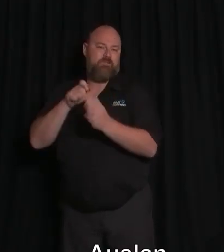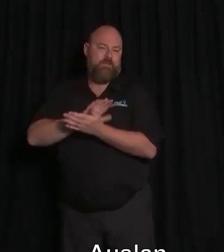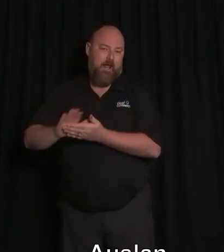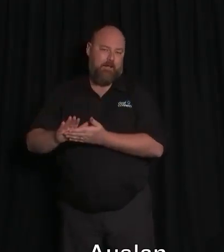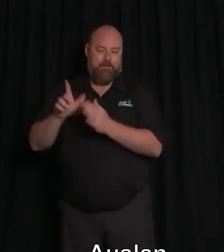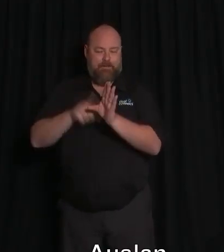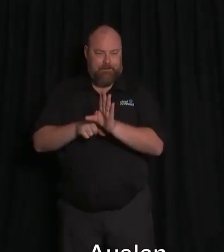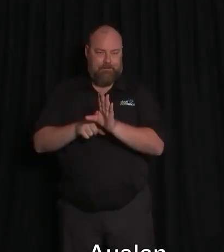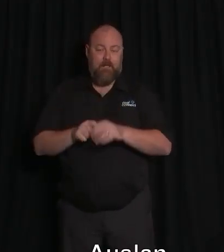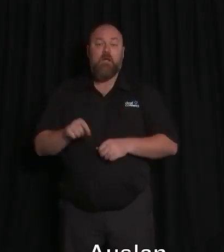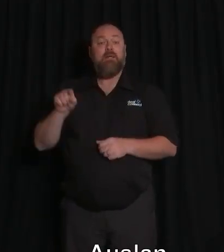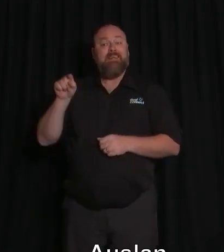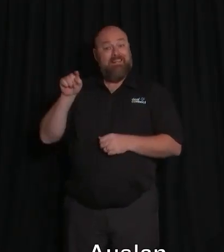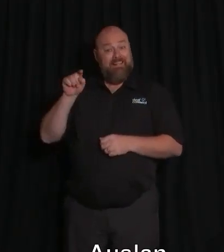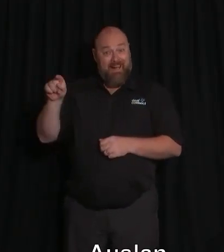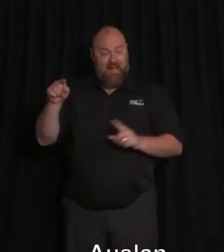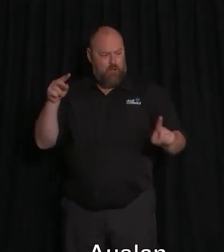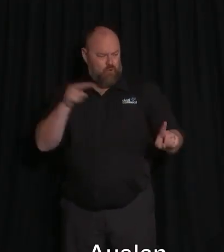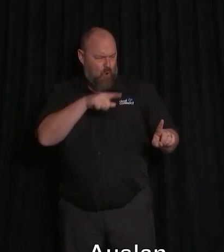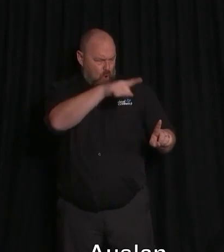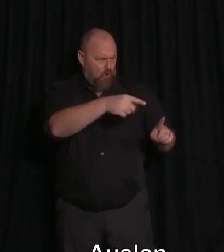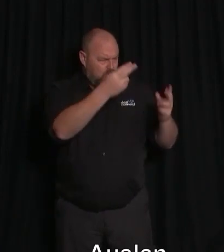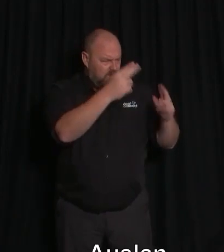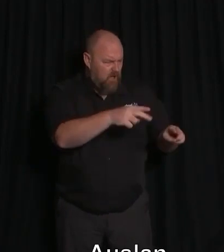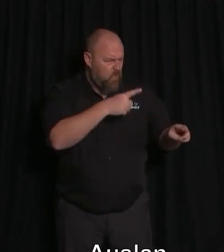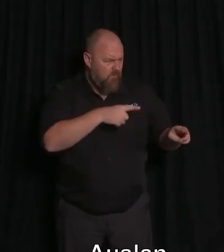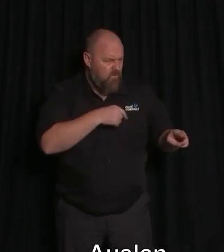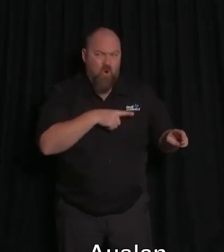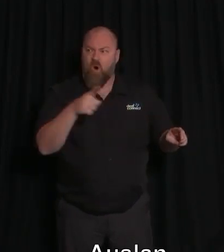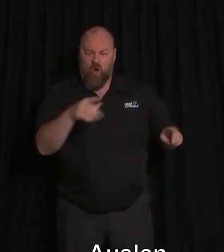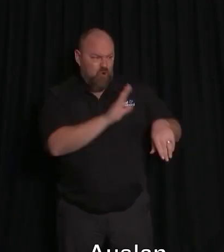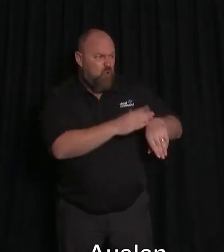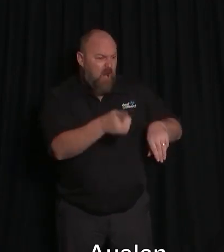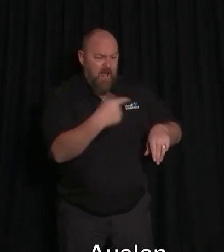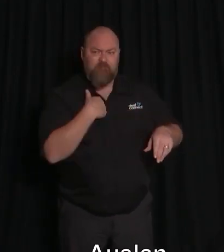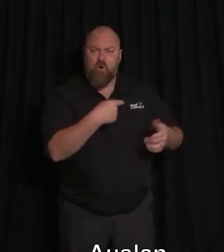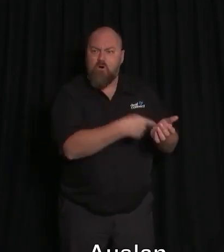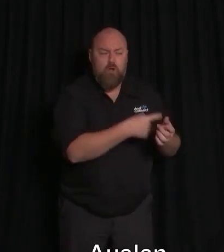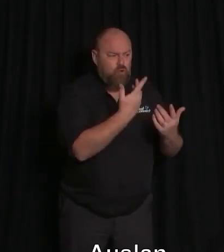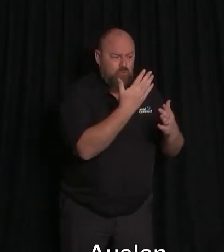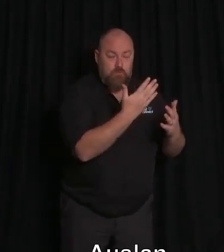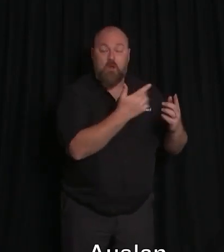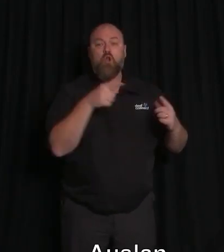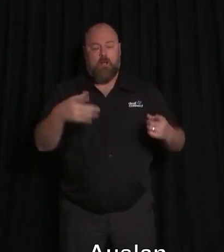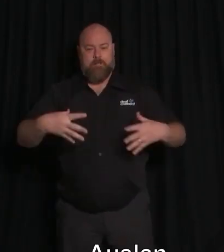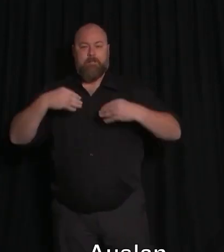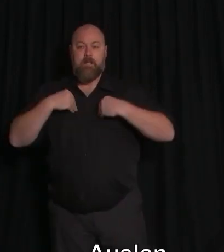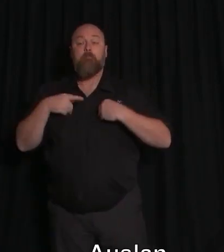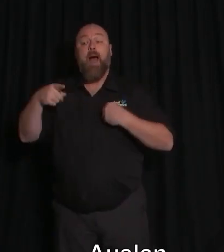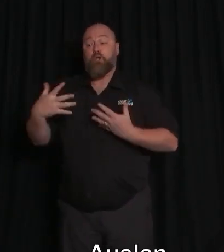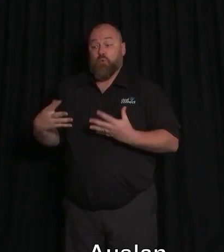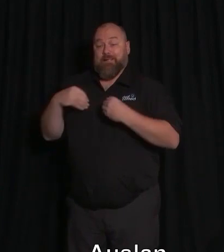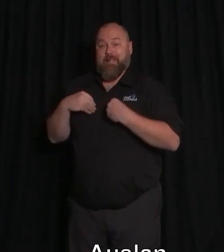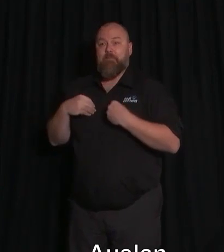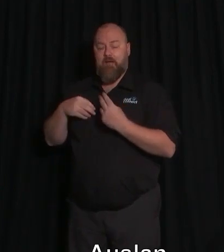And Zaki took on two monsters. He didn't know that the second monster was going to burden him. The first